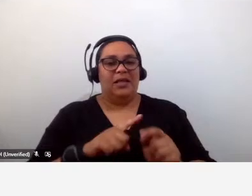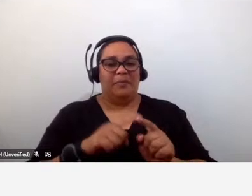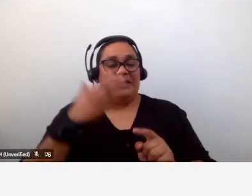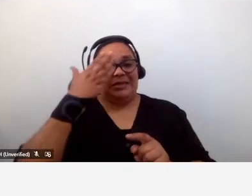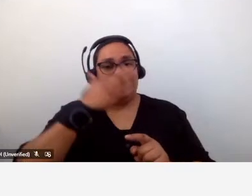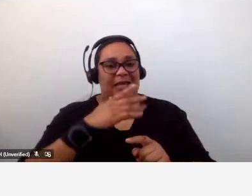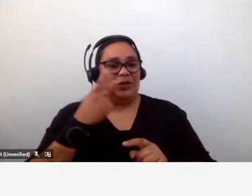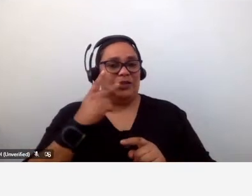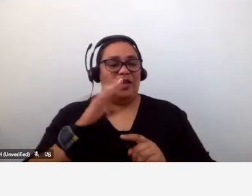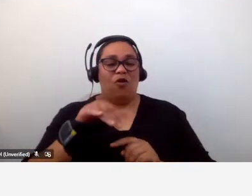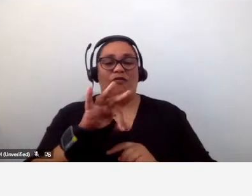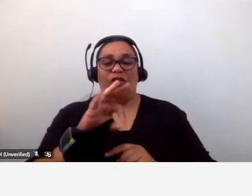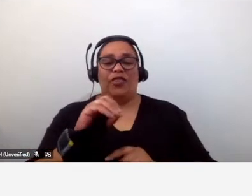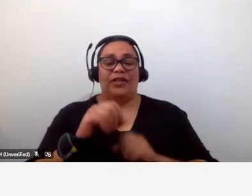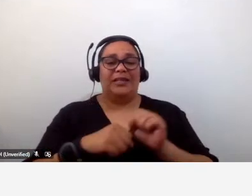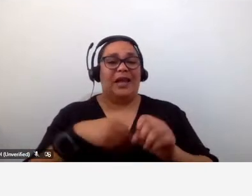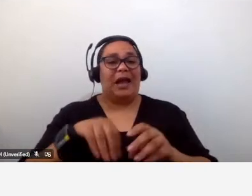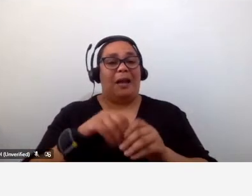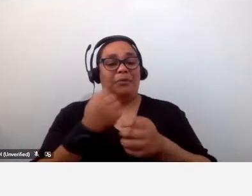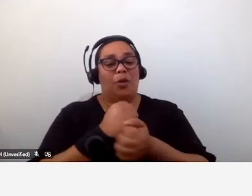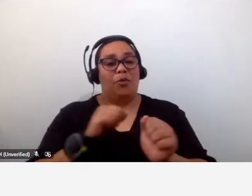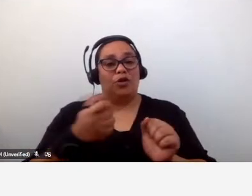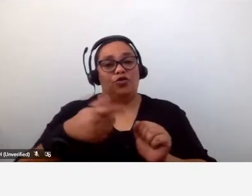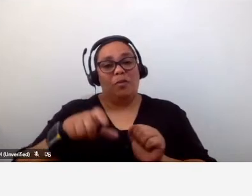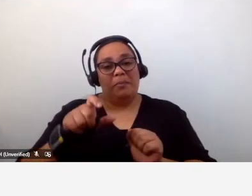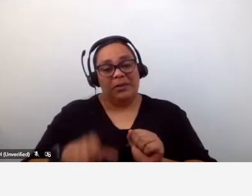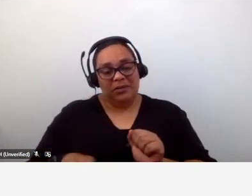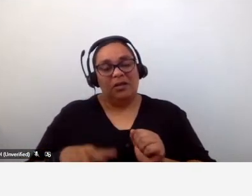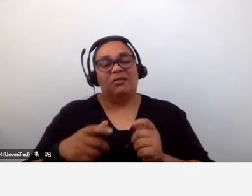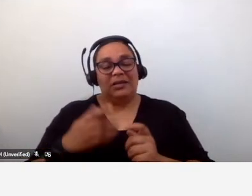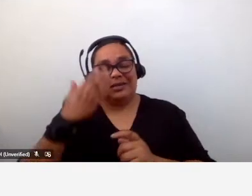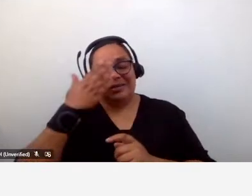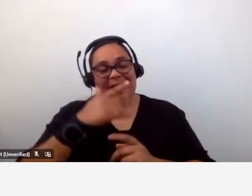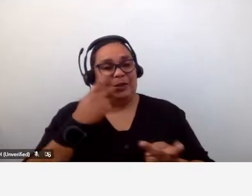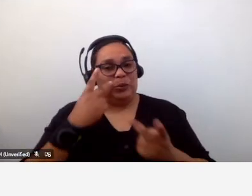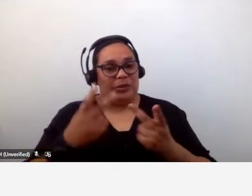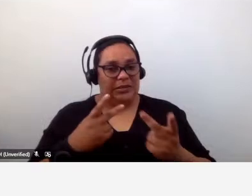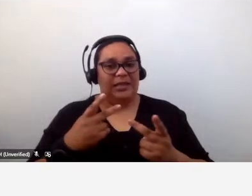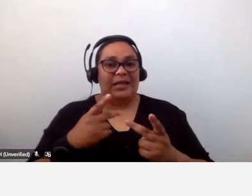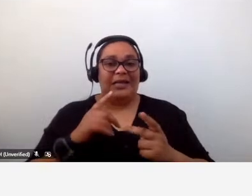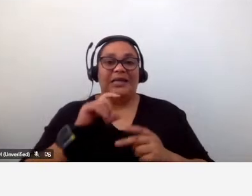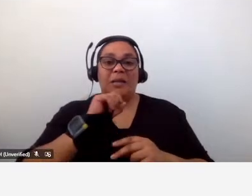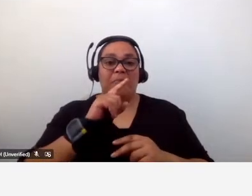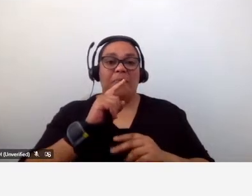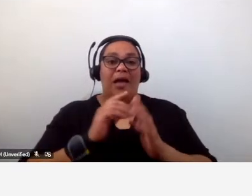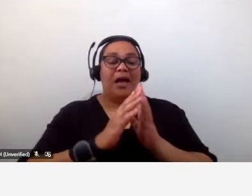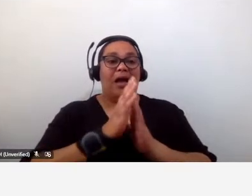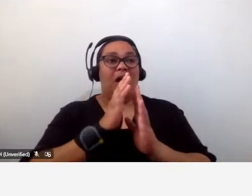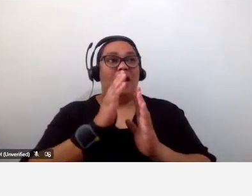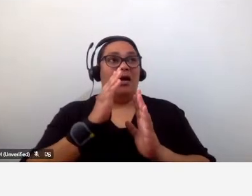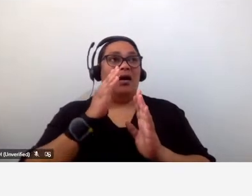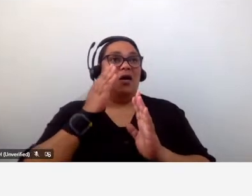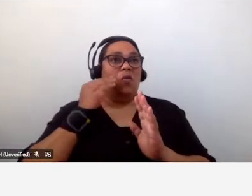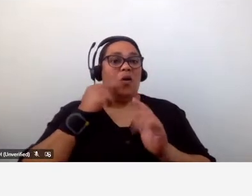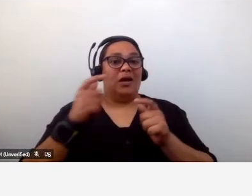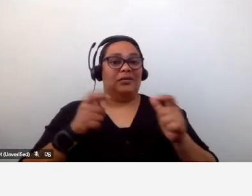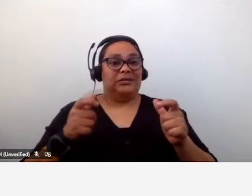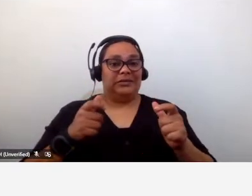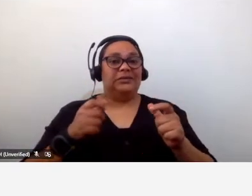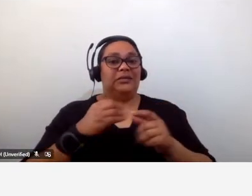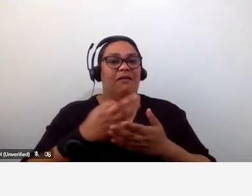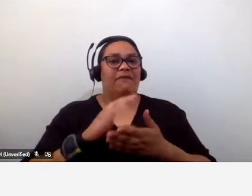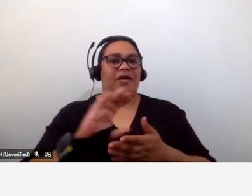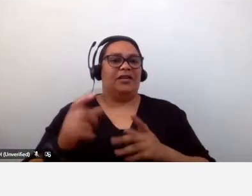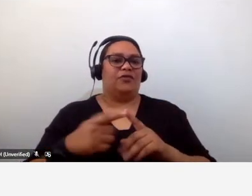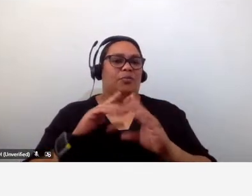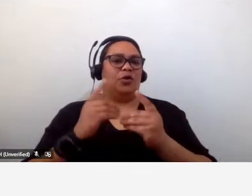that almost 30 years into democracy, Chairperson, it's sad to see that colonial heritage is still being funded by this department,